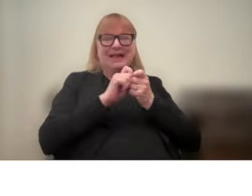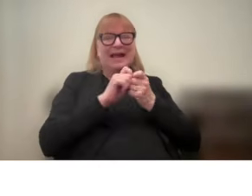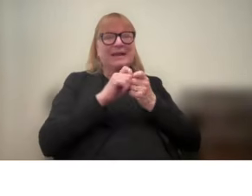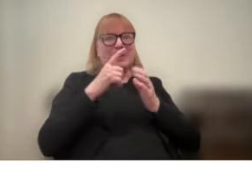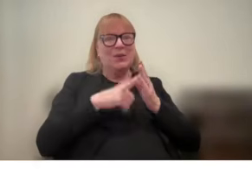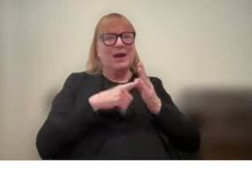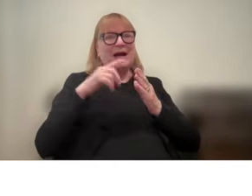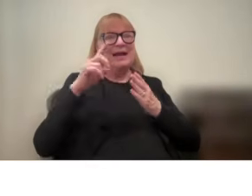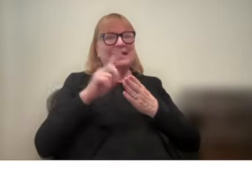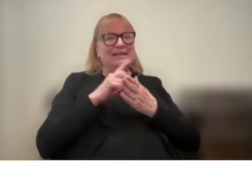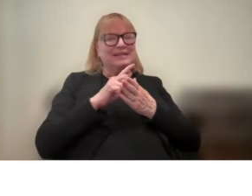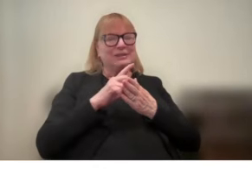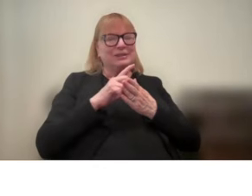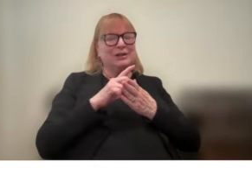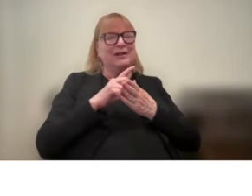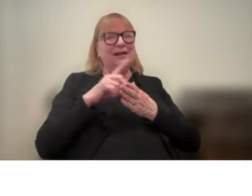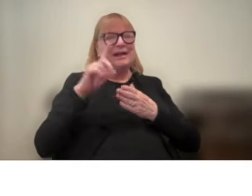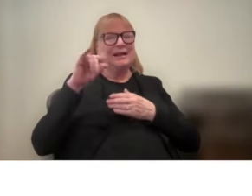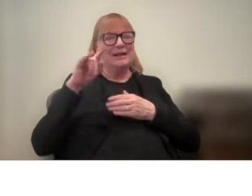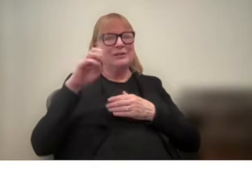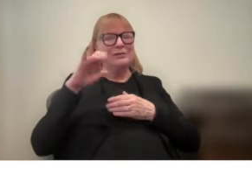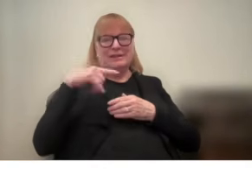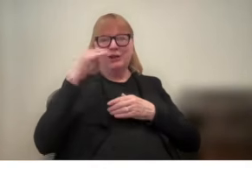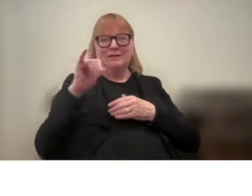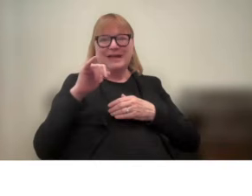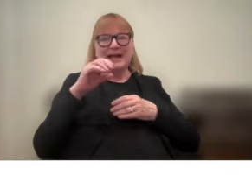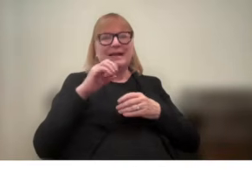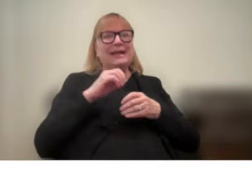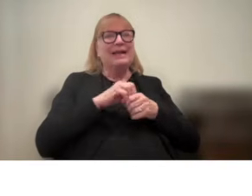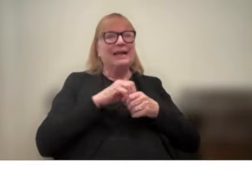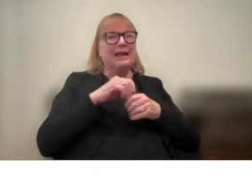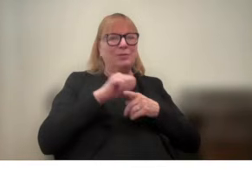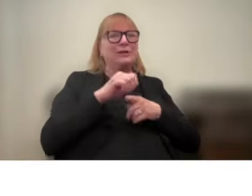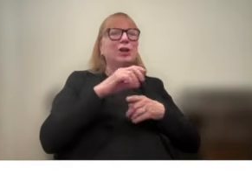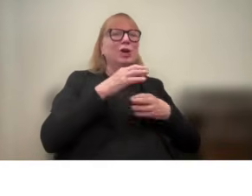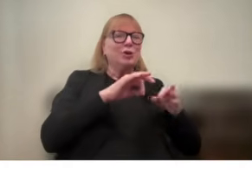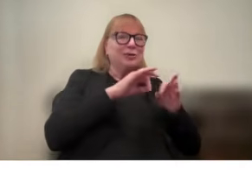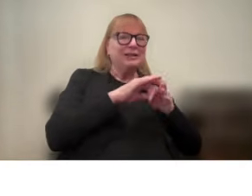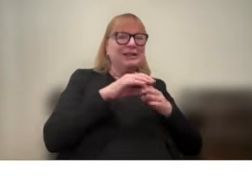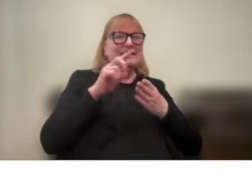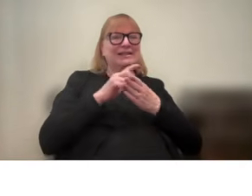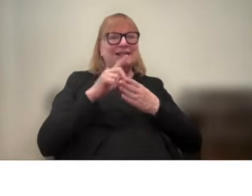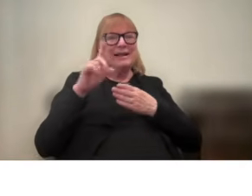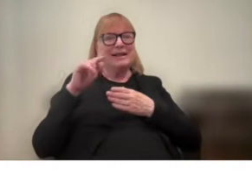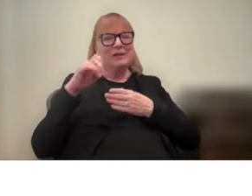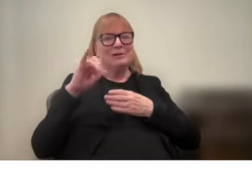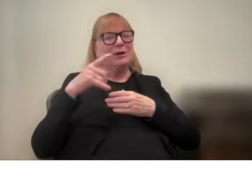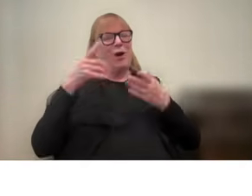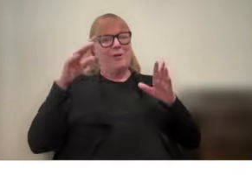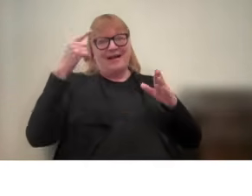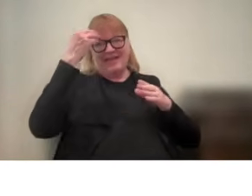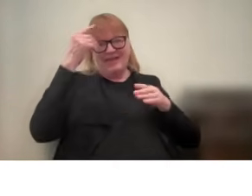what digital literacy looks like in practice, critical digital literacy. You're already thinking like critics,